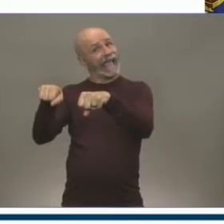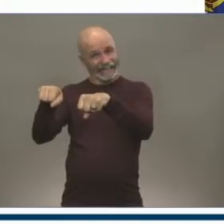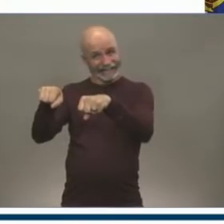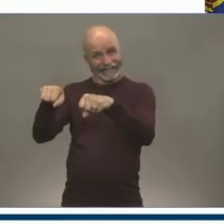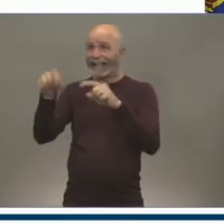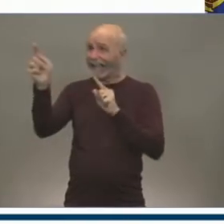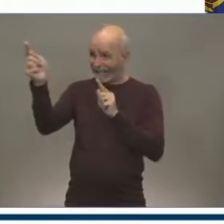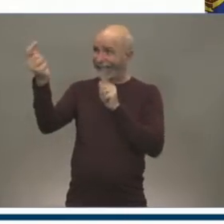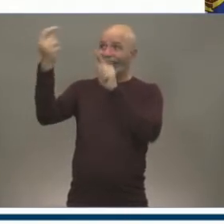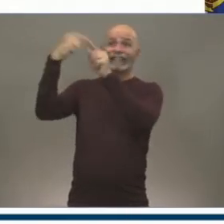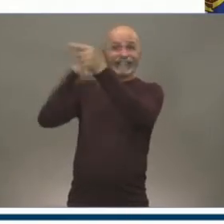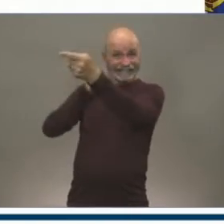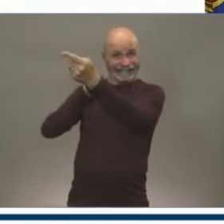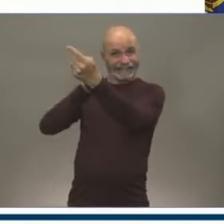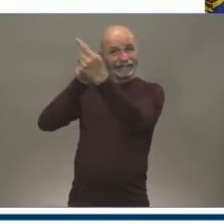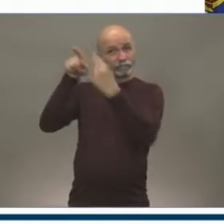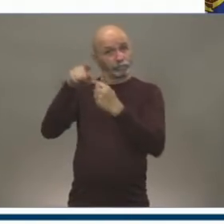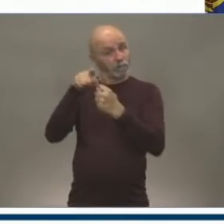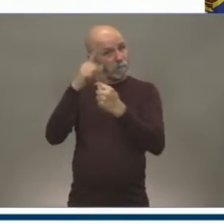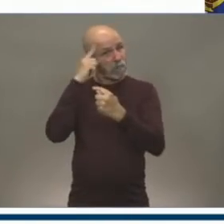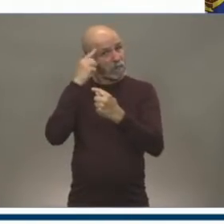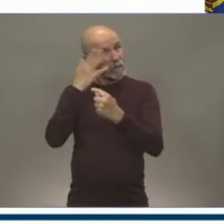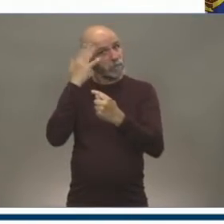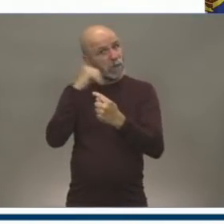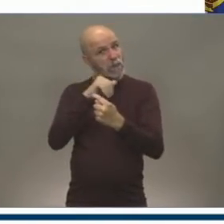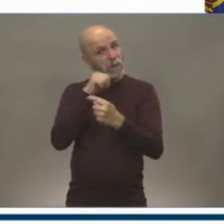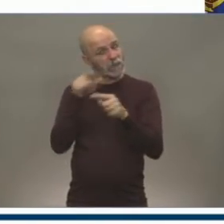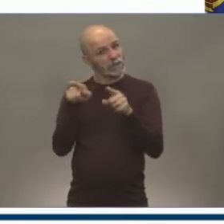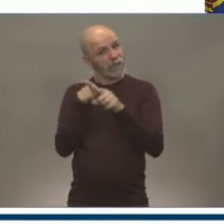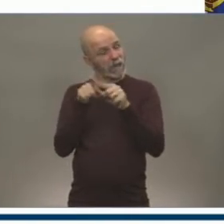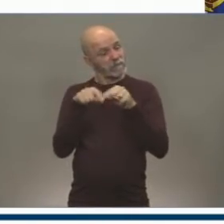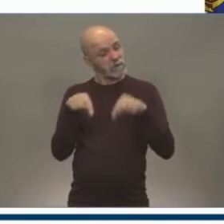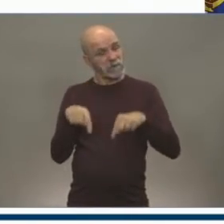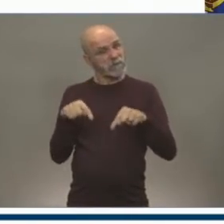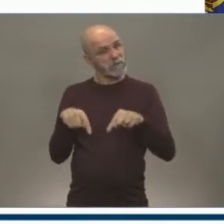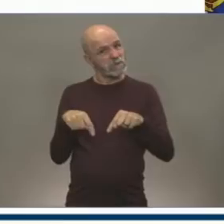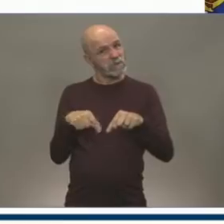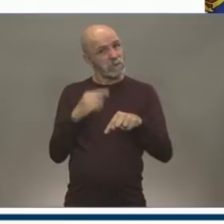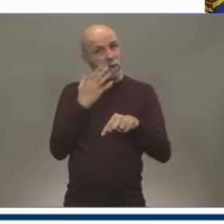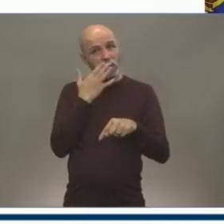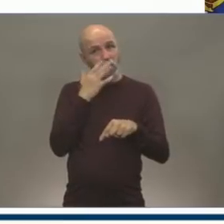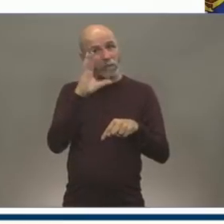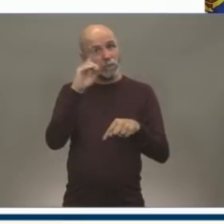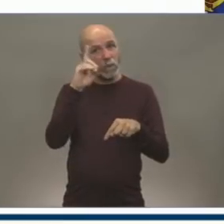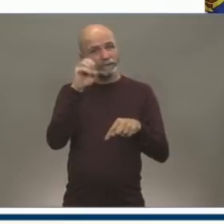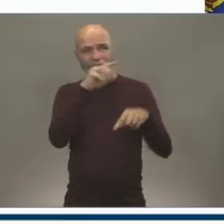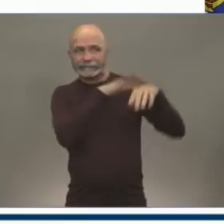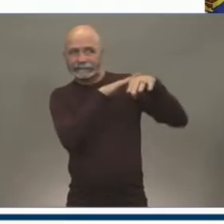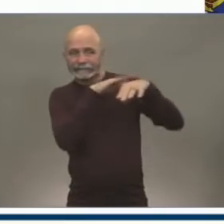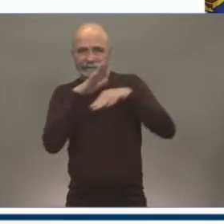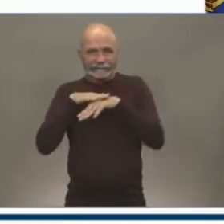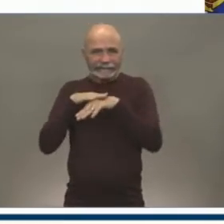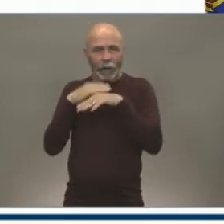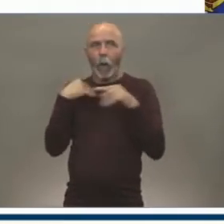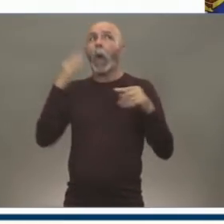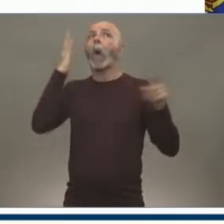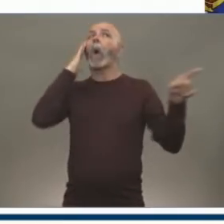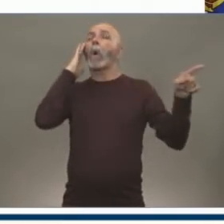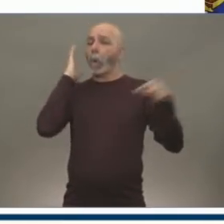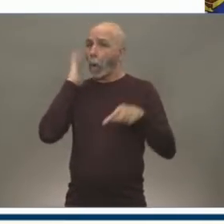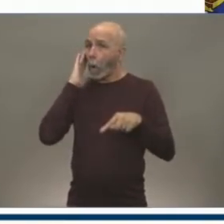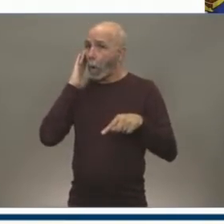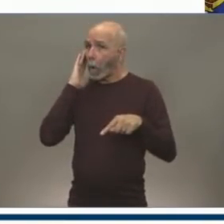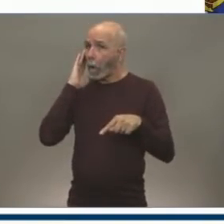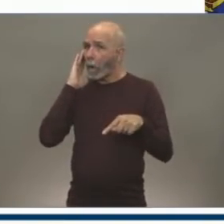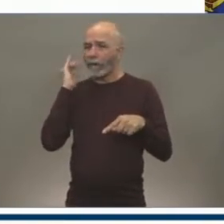have similar practices, similar codes in every province, so that you know, for when you leave one place and